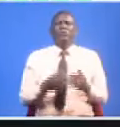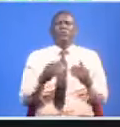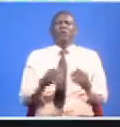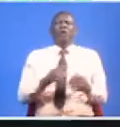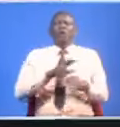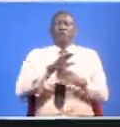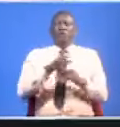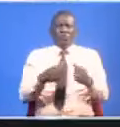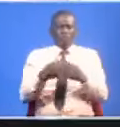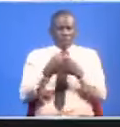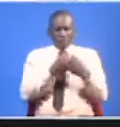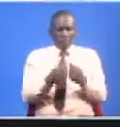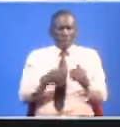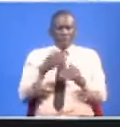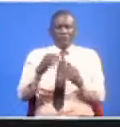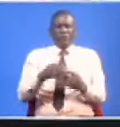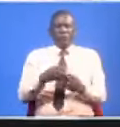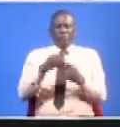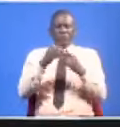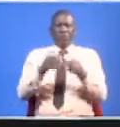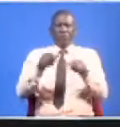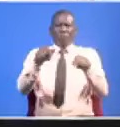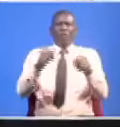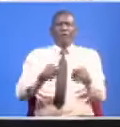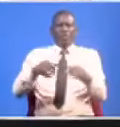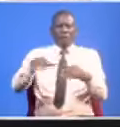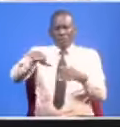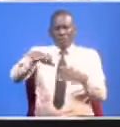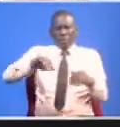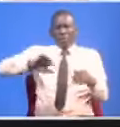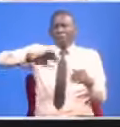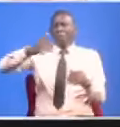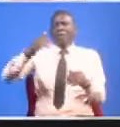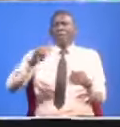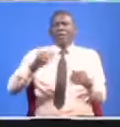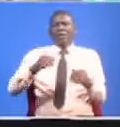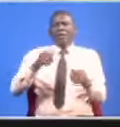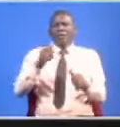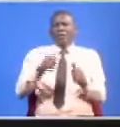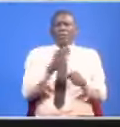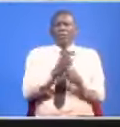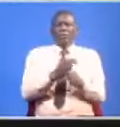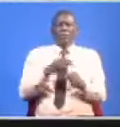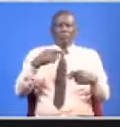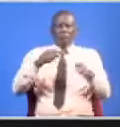trail challenge followed a unique course around the mountain, which is used by hikers.